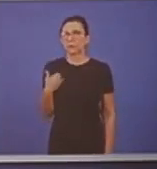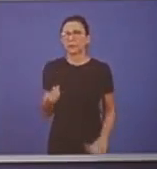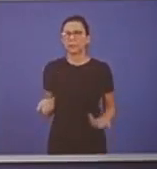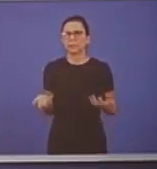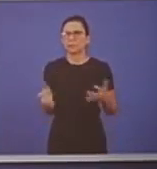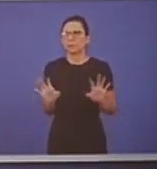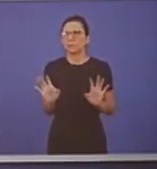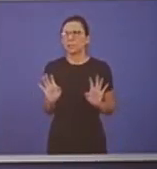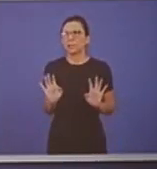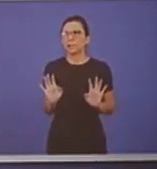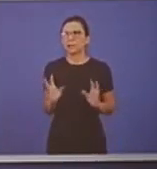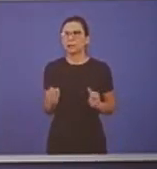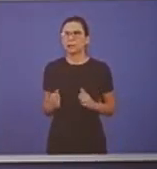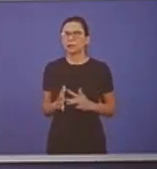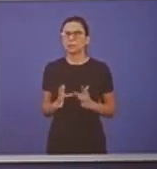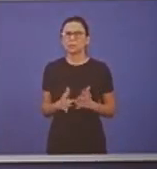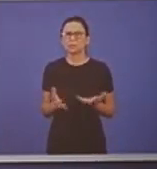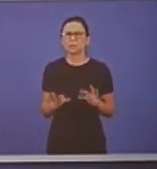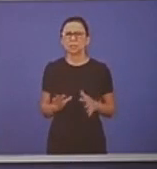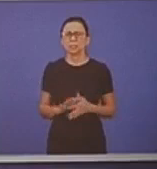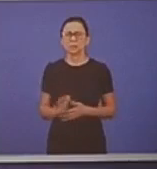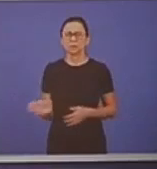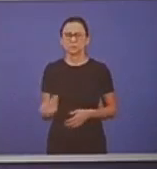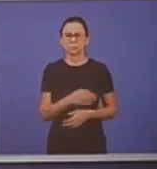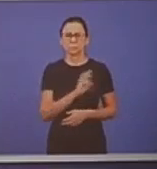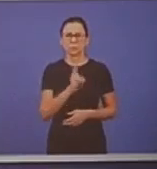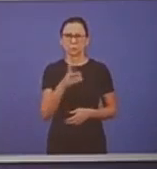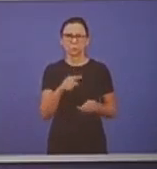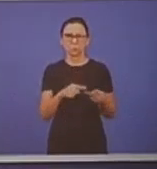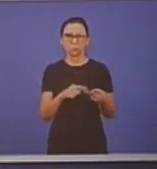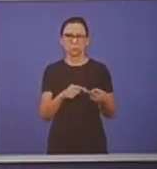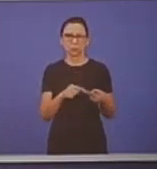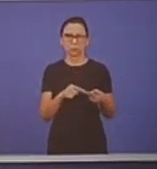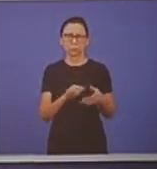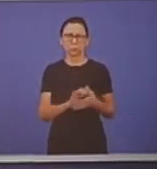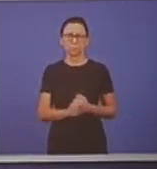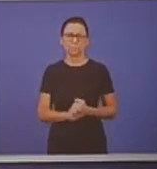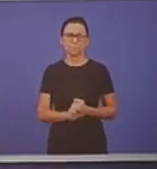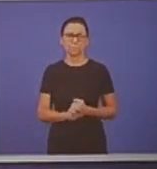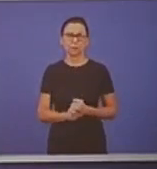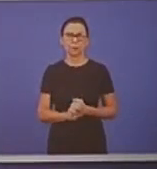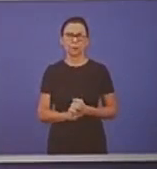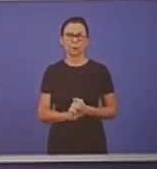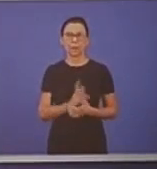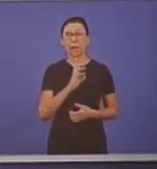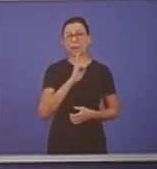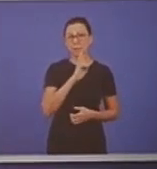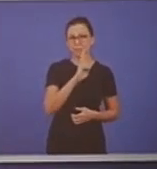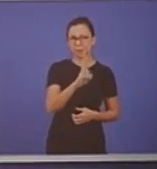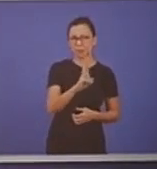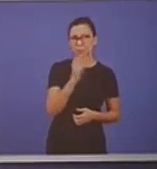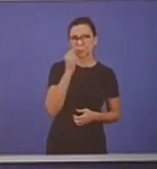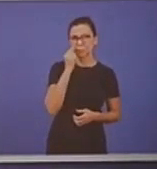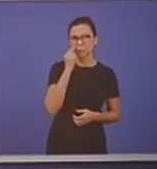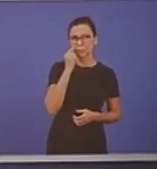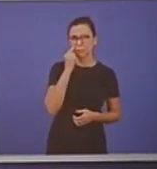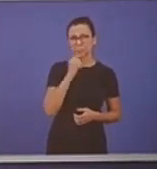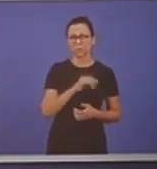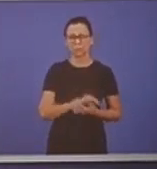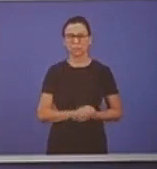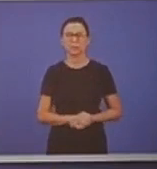Presumption, arrogance. So let's go for the second. The second way that they